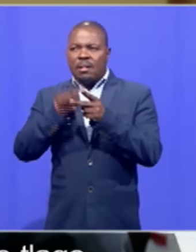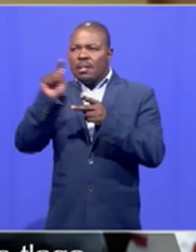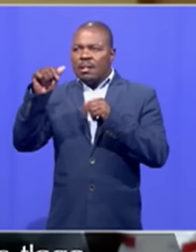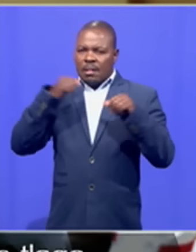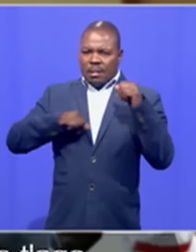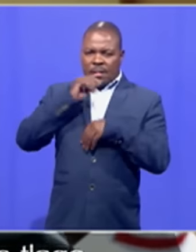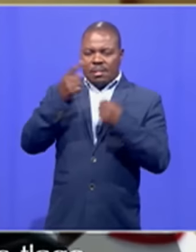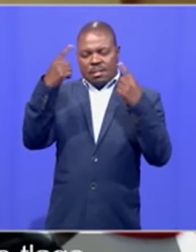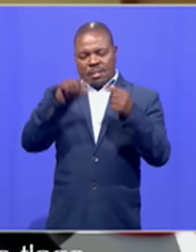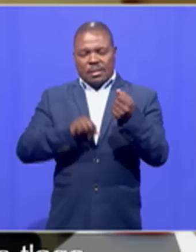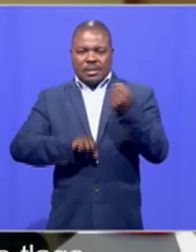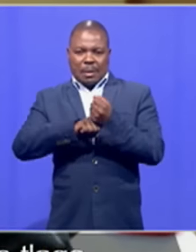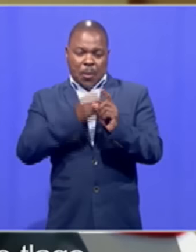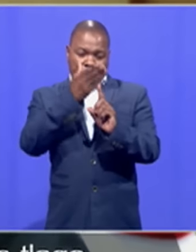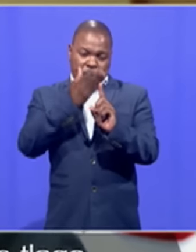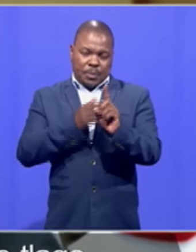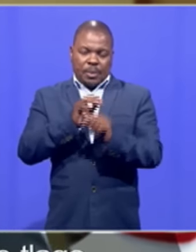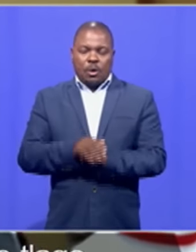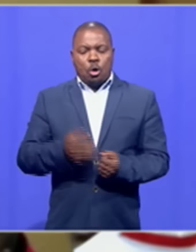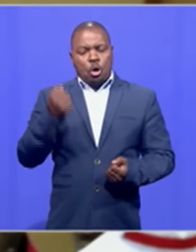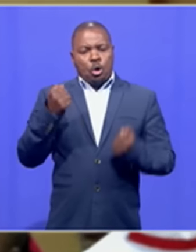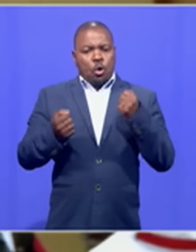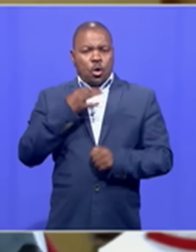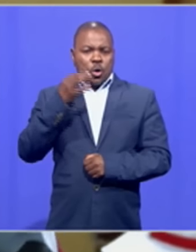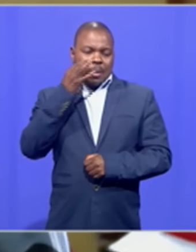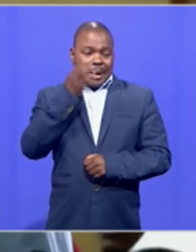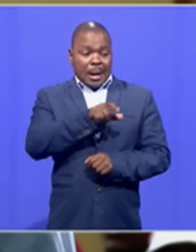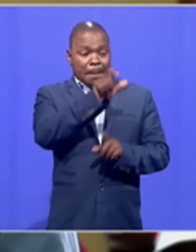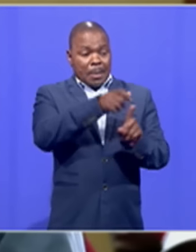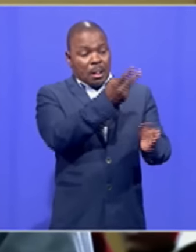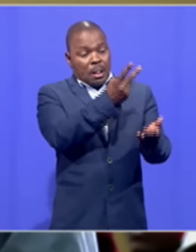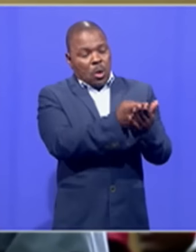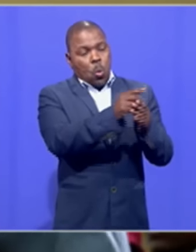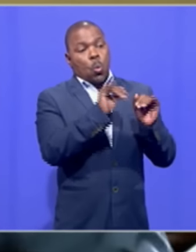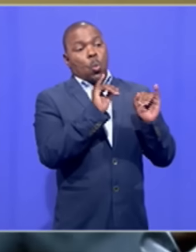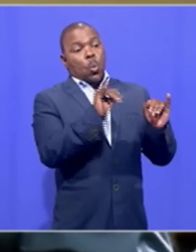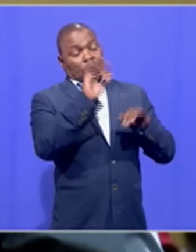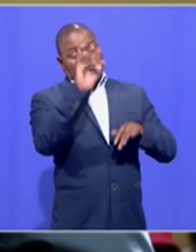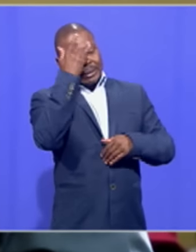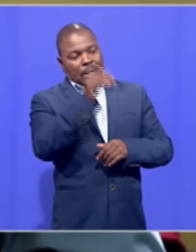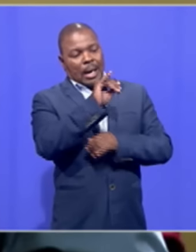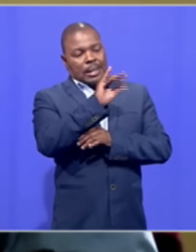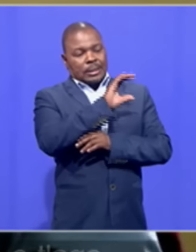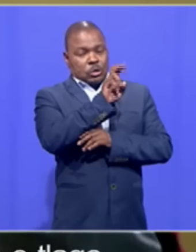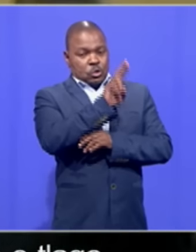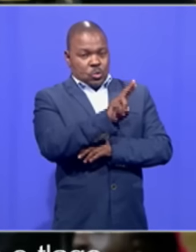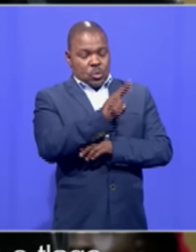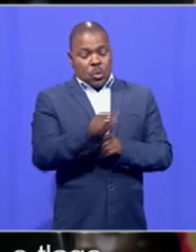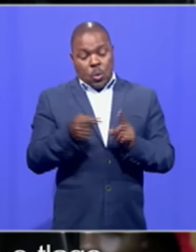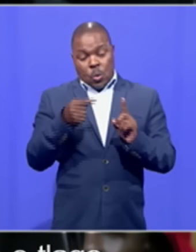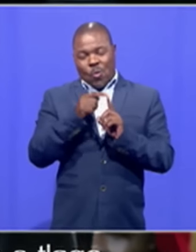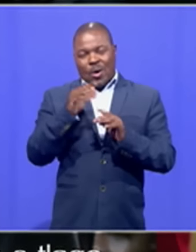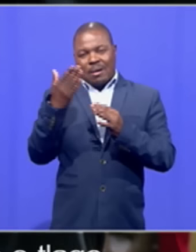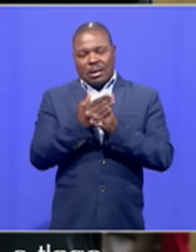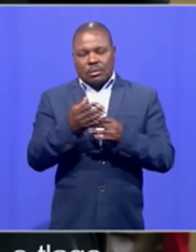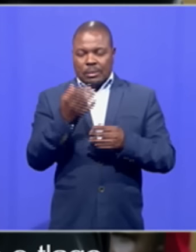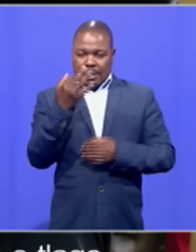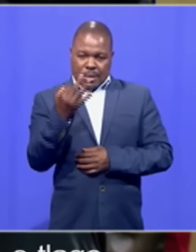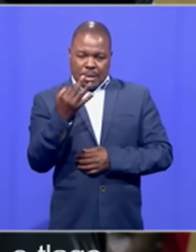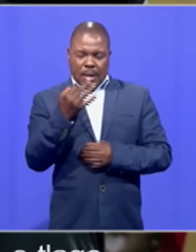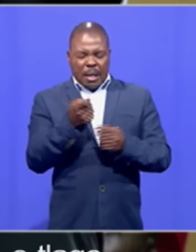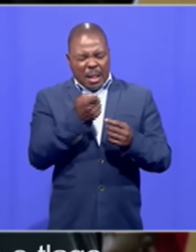thekgo. Kgorontsheko e tsebišitše gore motšwasehlabelo o bakwa le badimo ka woding ya bao ba lelwago kuno o lebagane le melato ye meraro go bala le wa